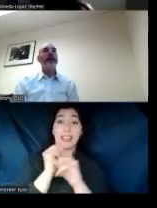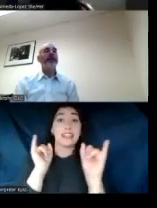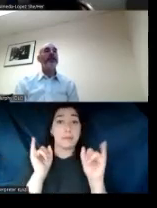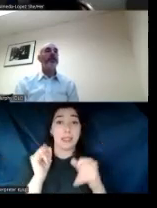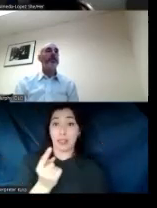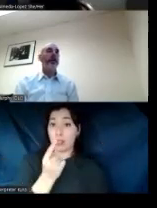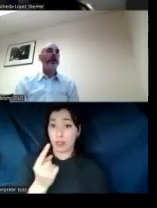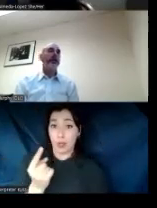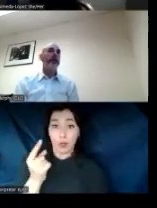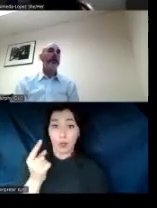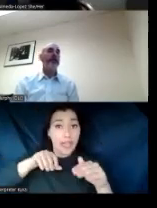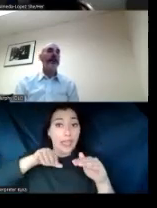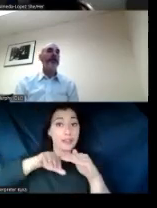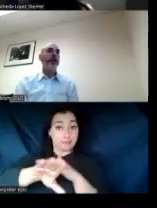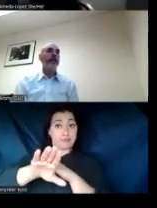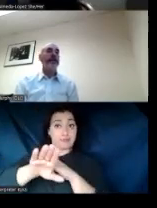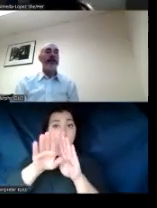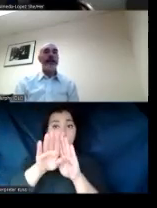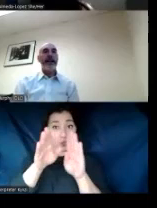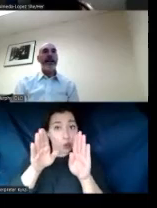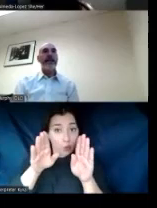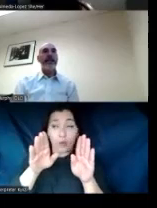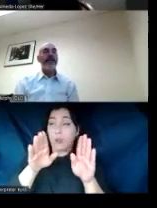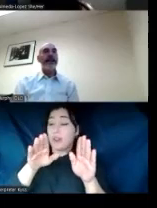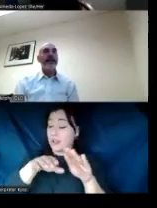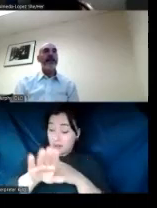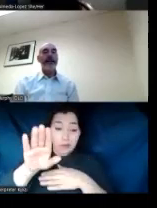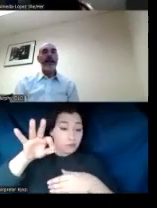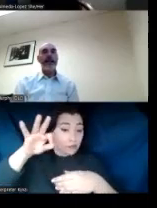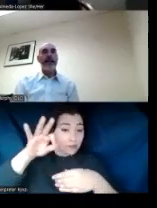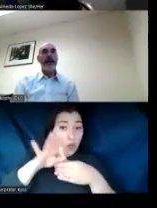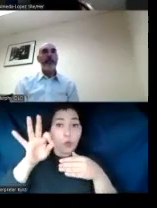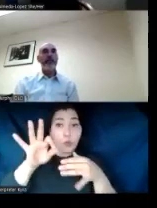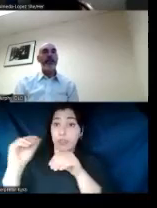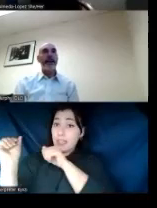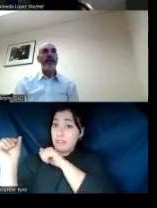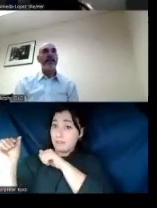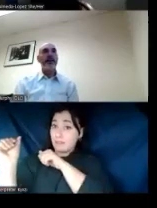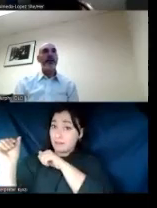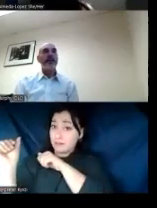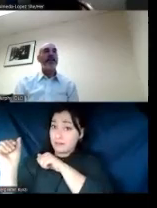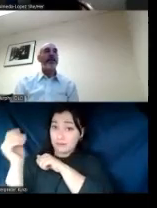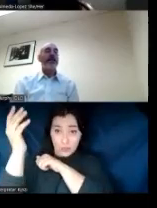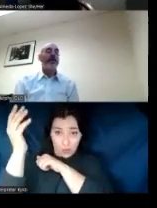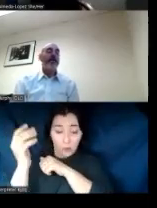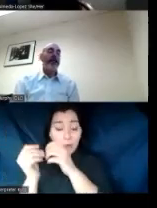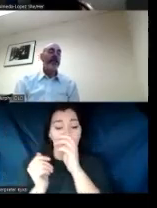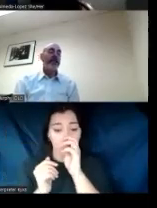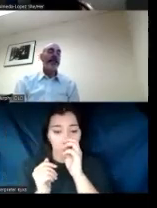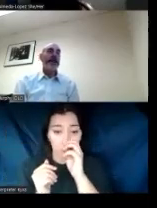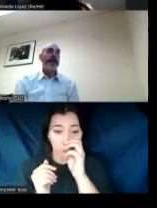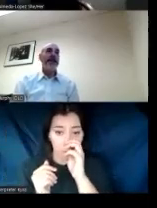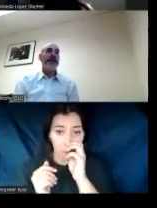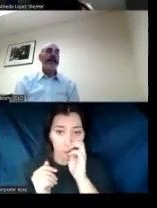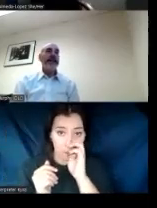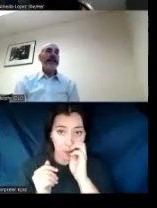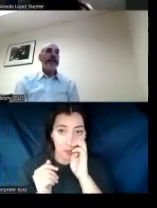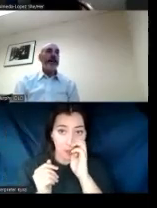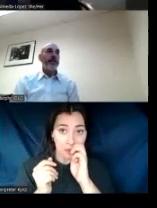to enter a polling place and vote and leave. And so if there's an entrance